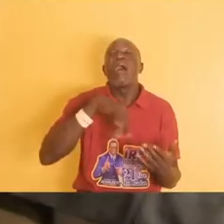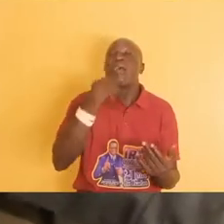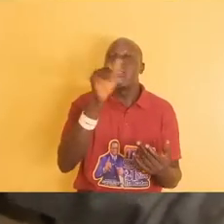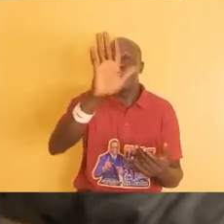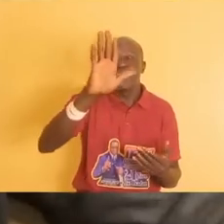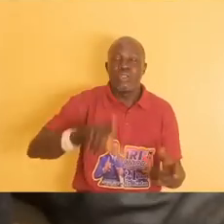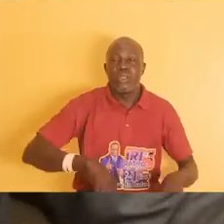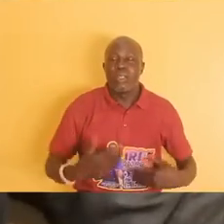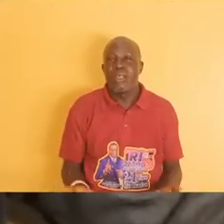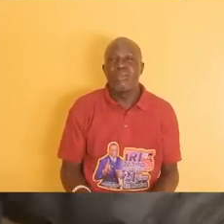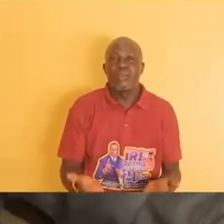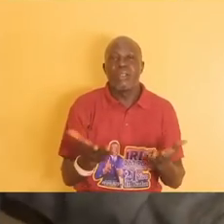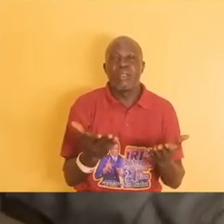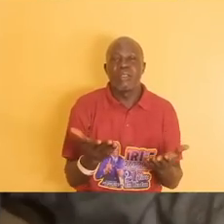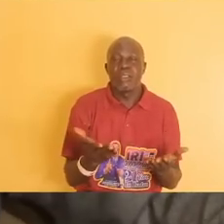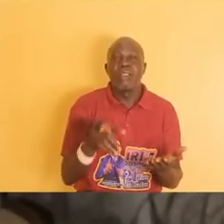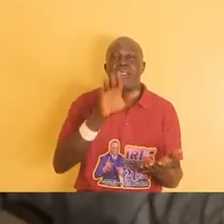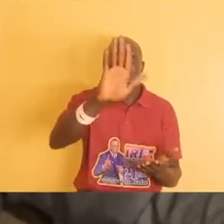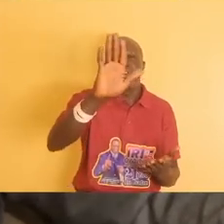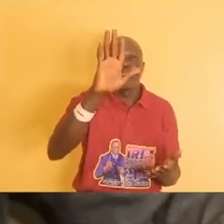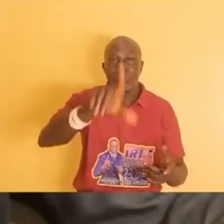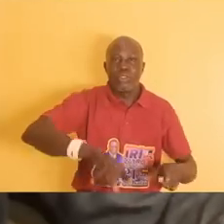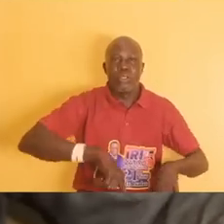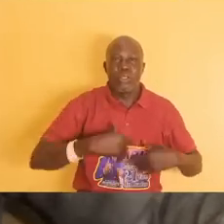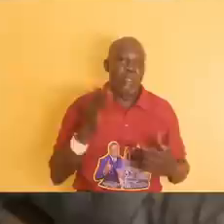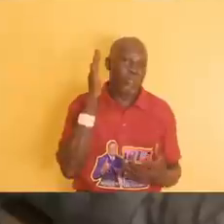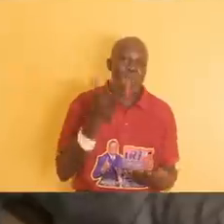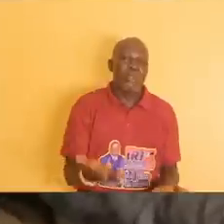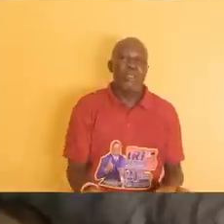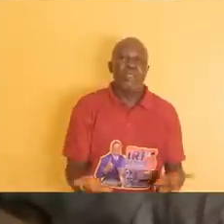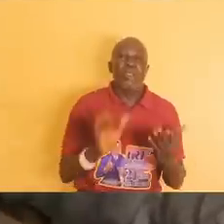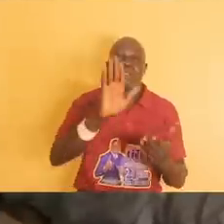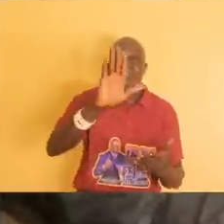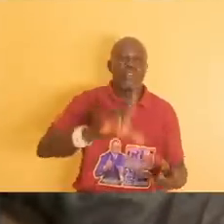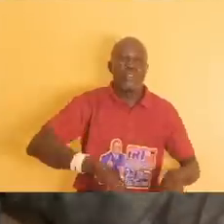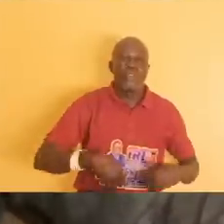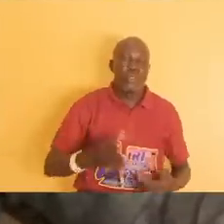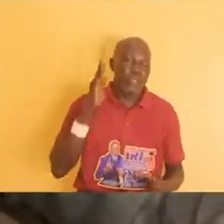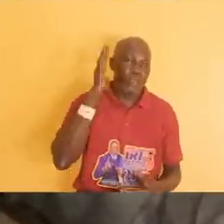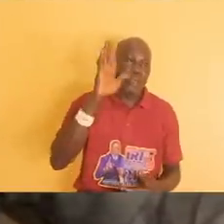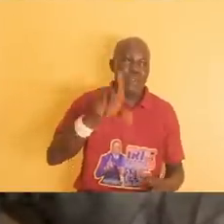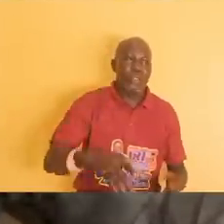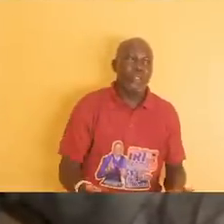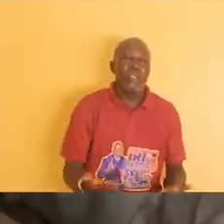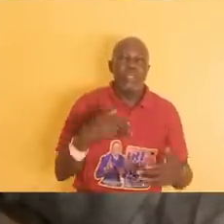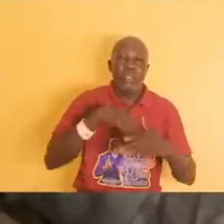Aye Radide. Rise in Jesus' name. Aye Radide. Aye Radide.